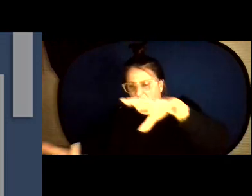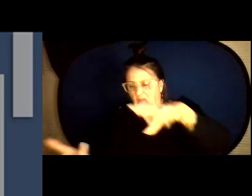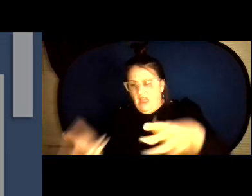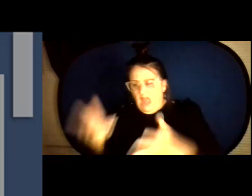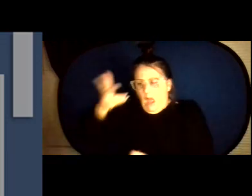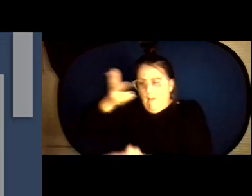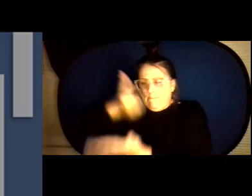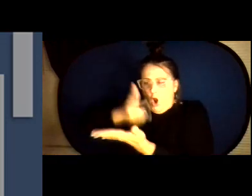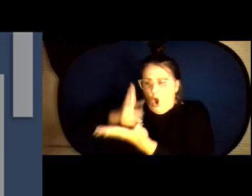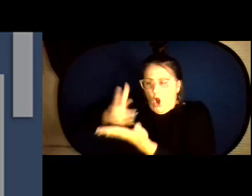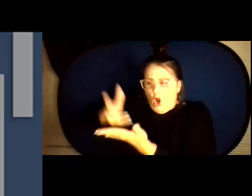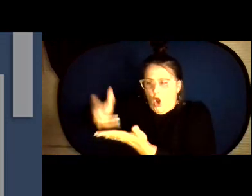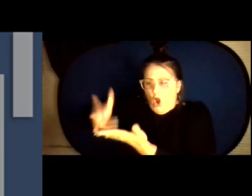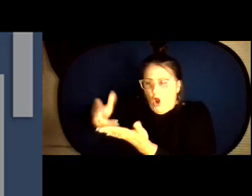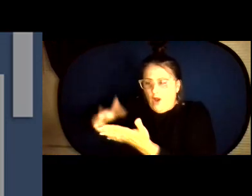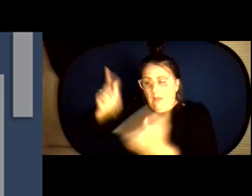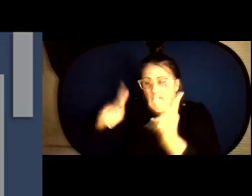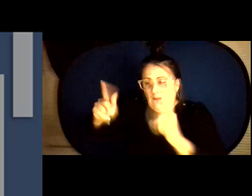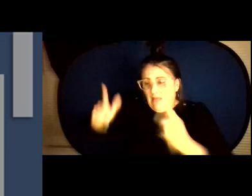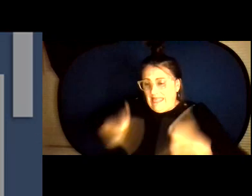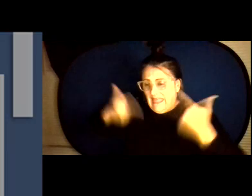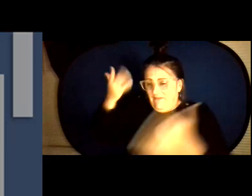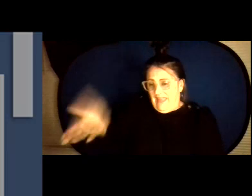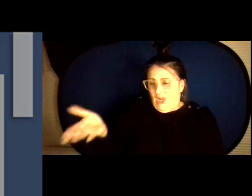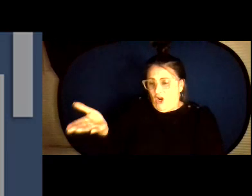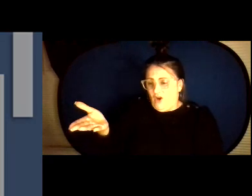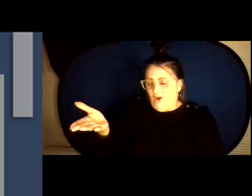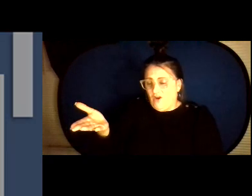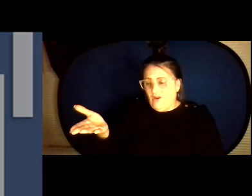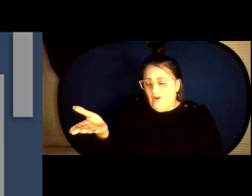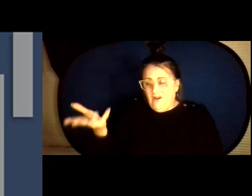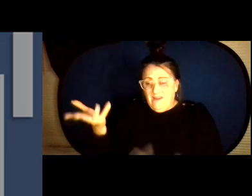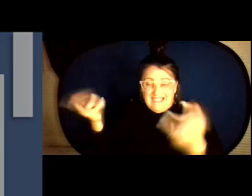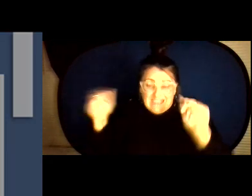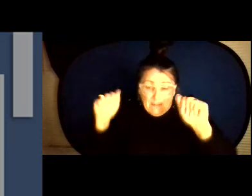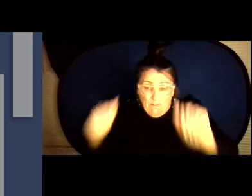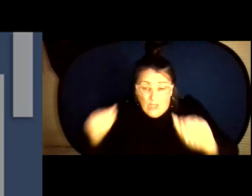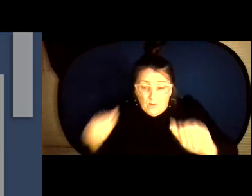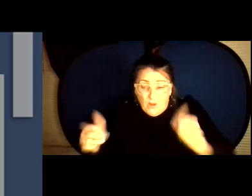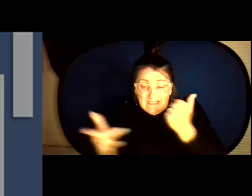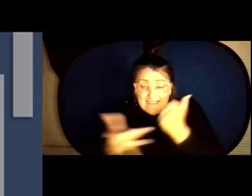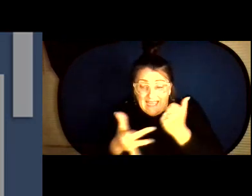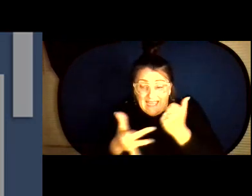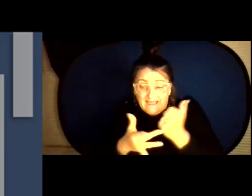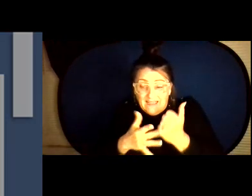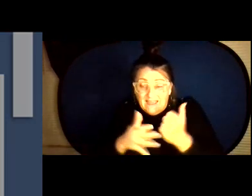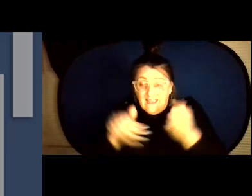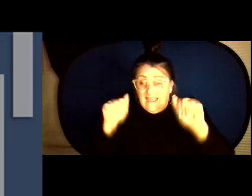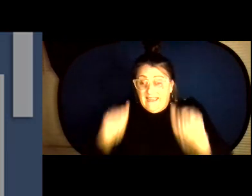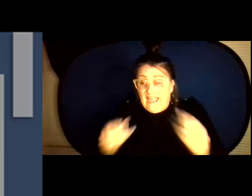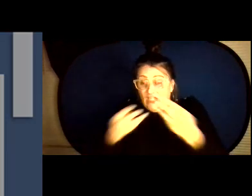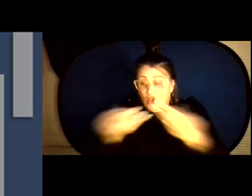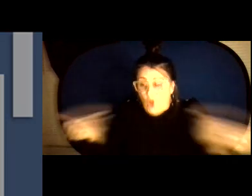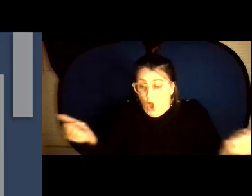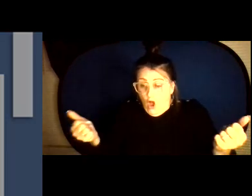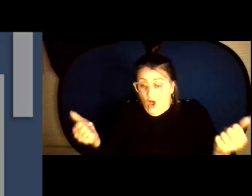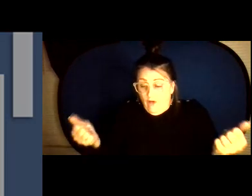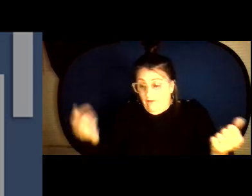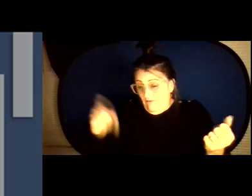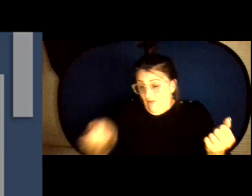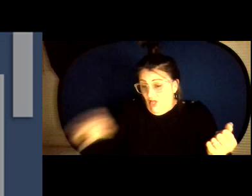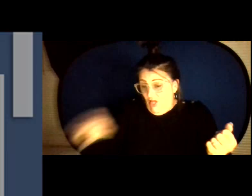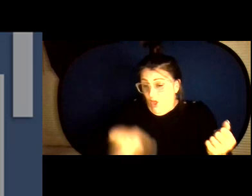become encampments, that kind of thing. Is it possible that this technology could be a solve for some of those issues that